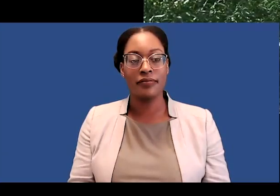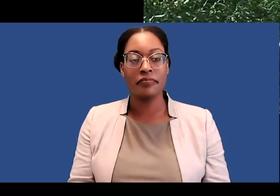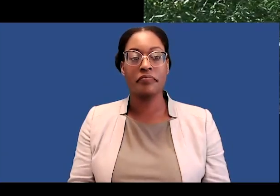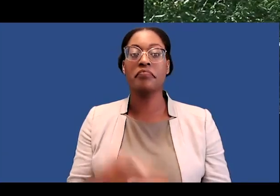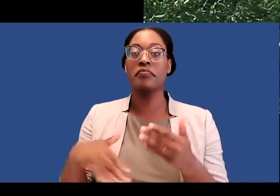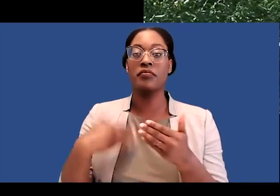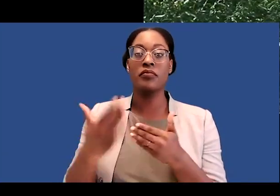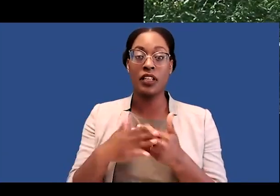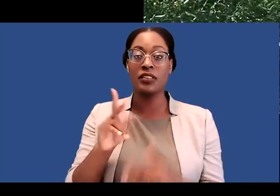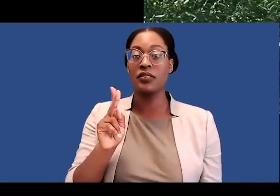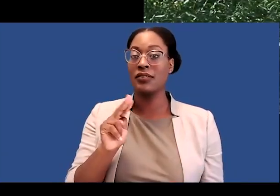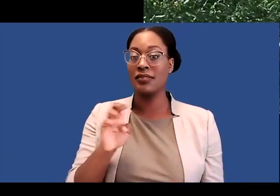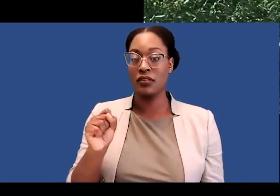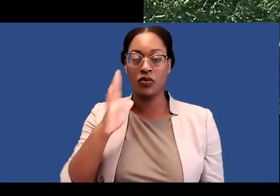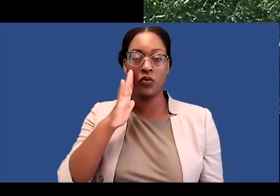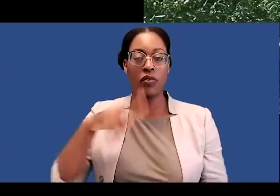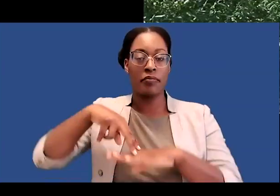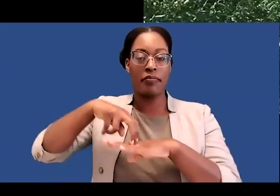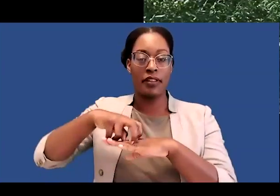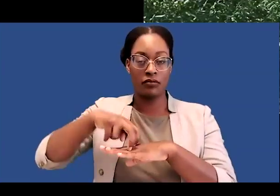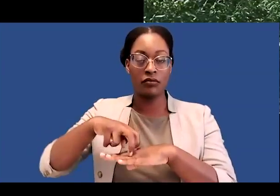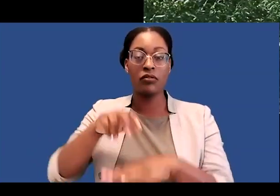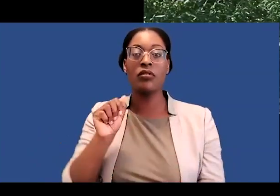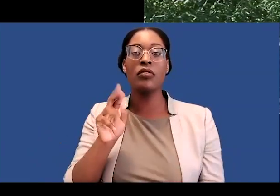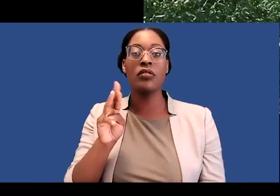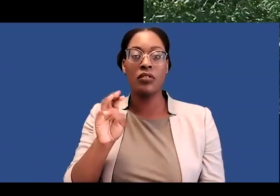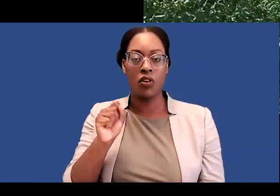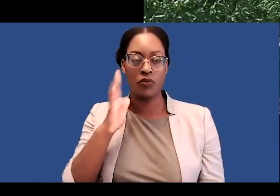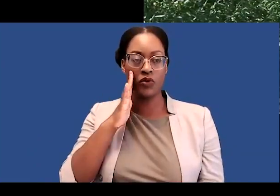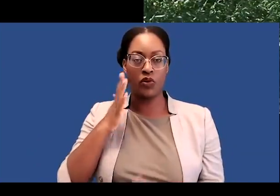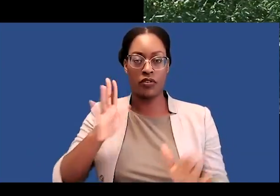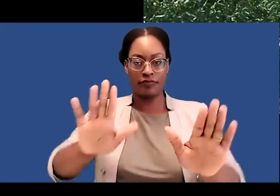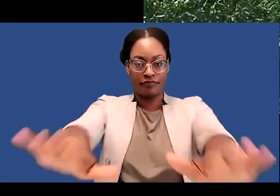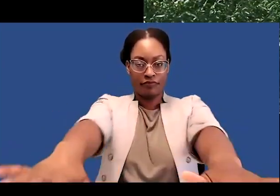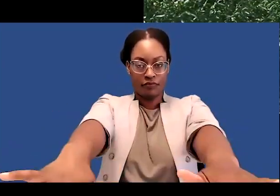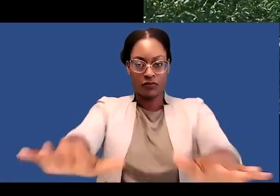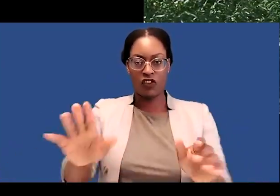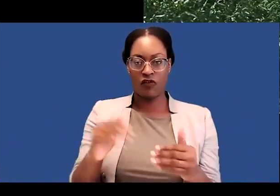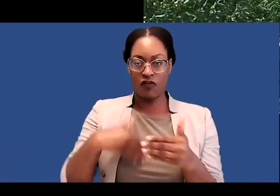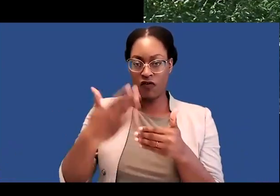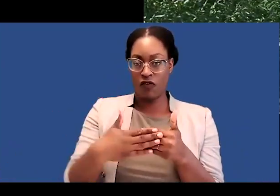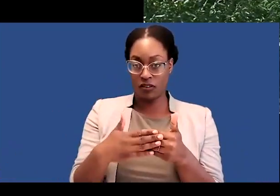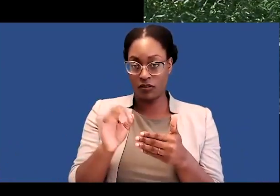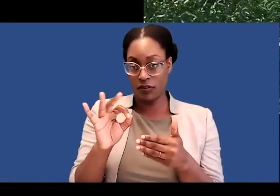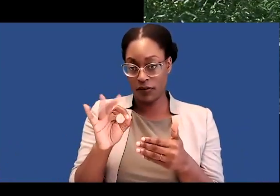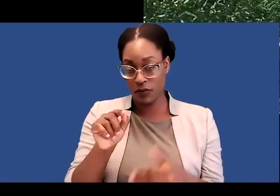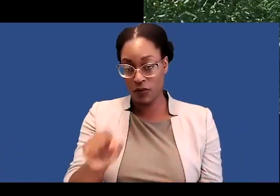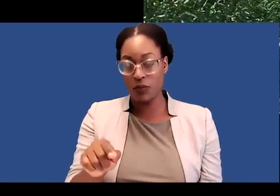Next, we're going to start to bend the knees, stretch the arms out in front of you. And here we're just going to sit back into chair